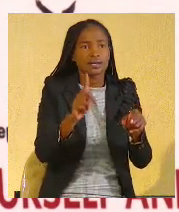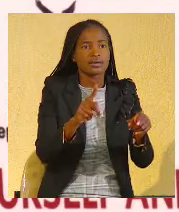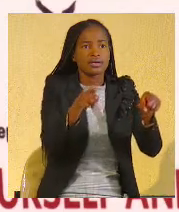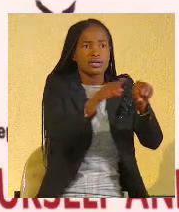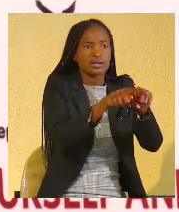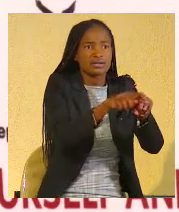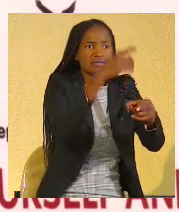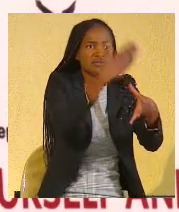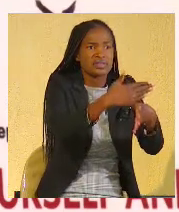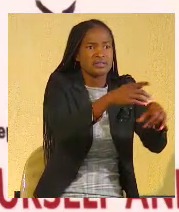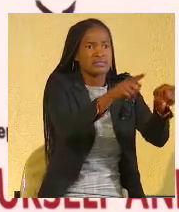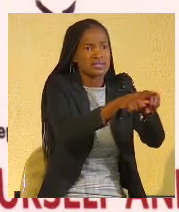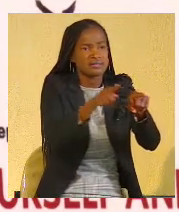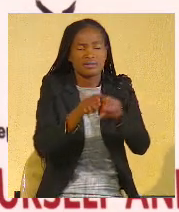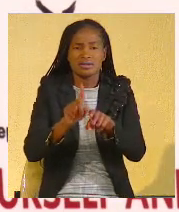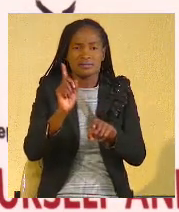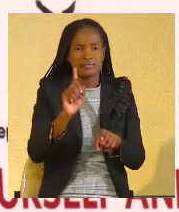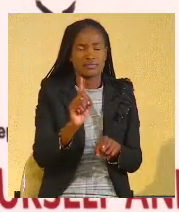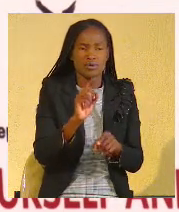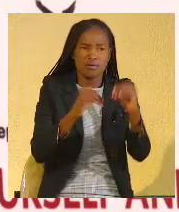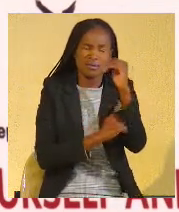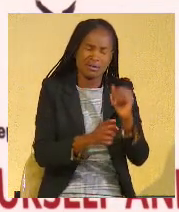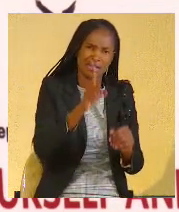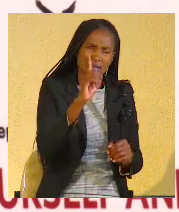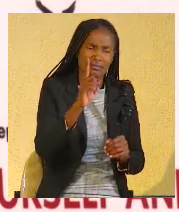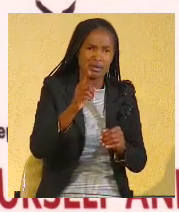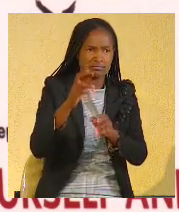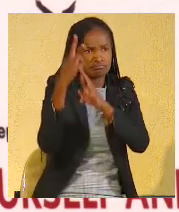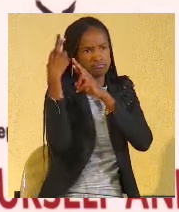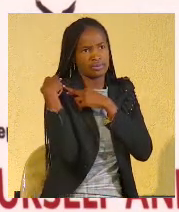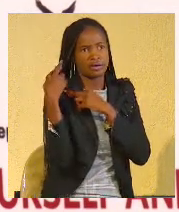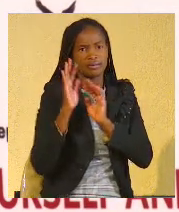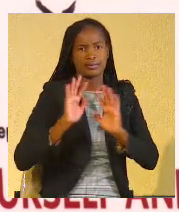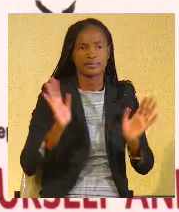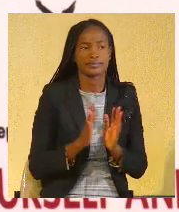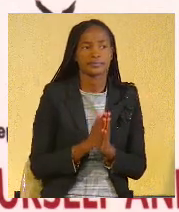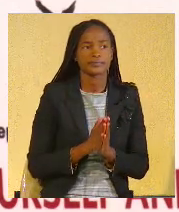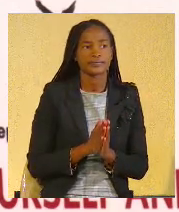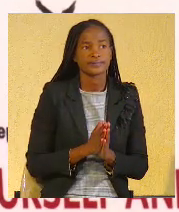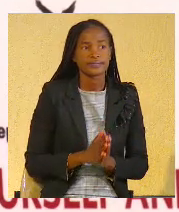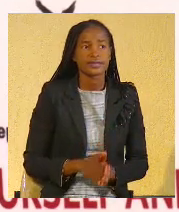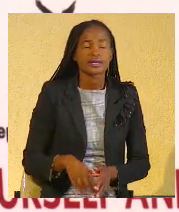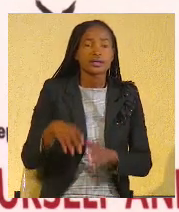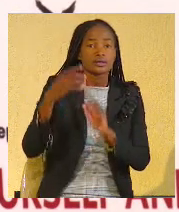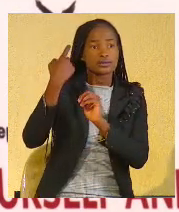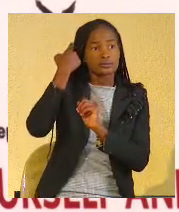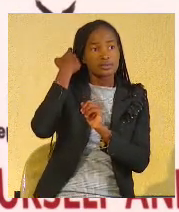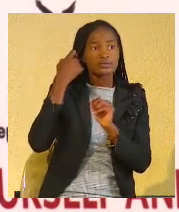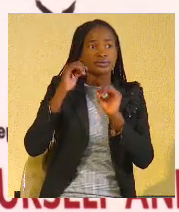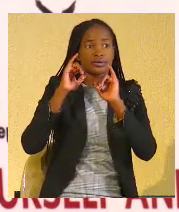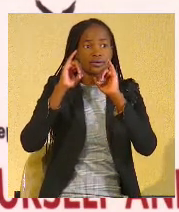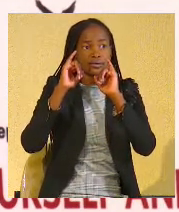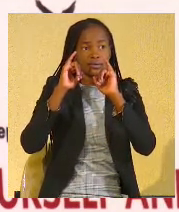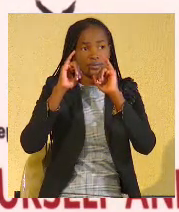The regional governors and regional councils should hold technical officials accountable